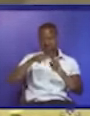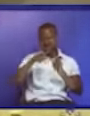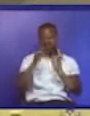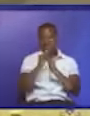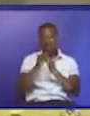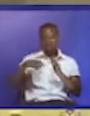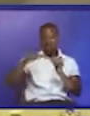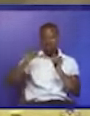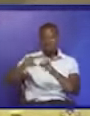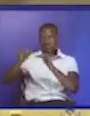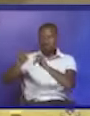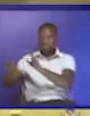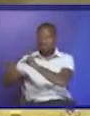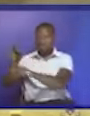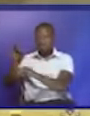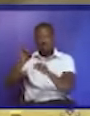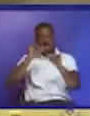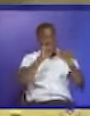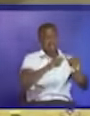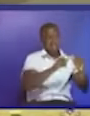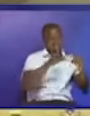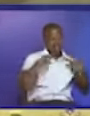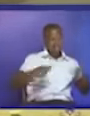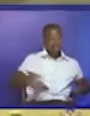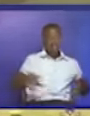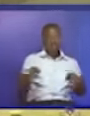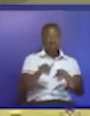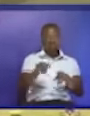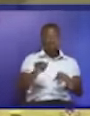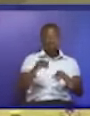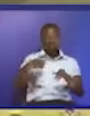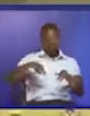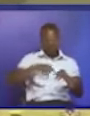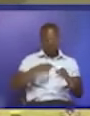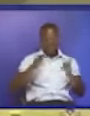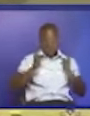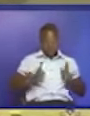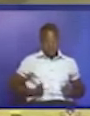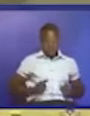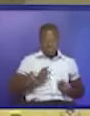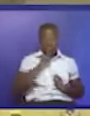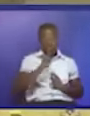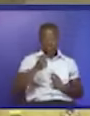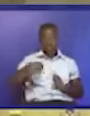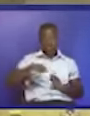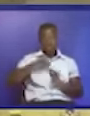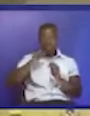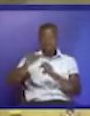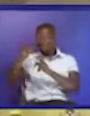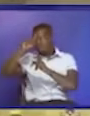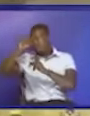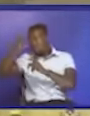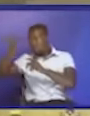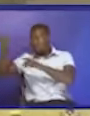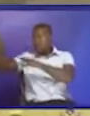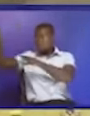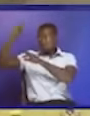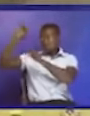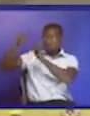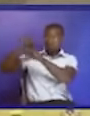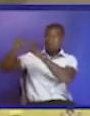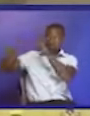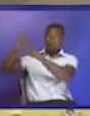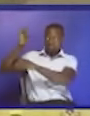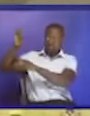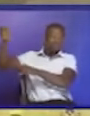that even though we are human and we live in material bodies, we can outsource intelligence from a dimension beyond